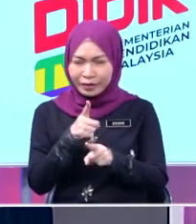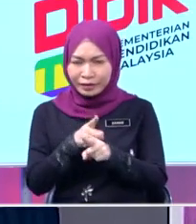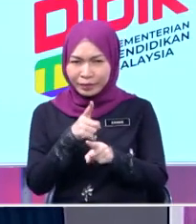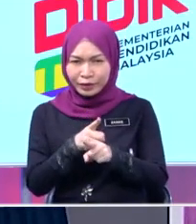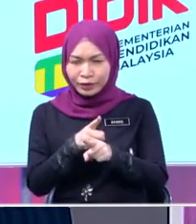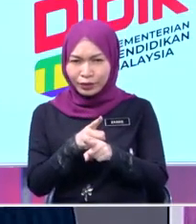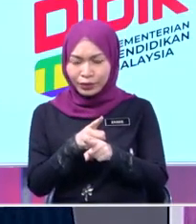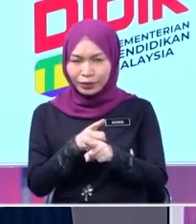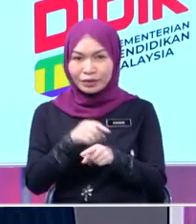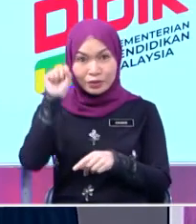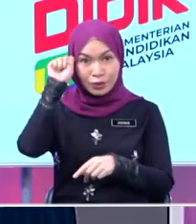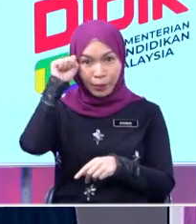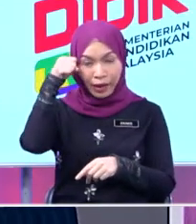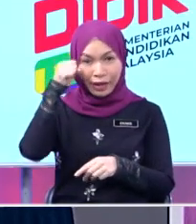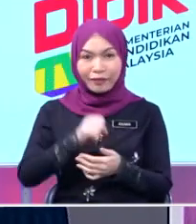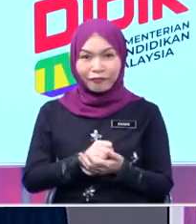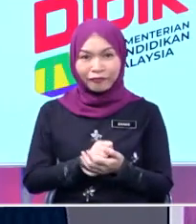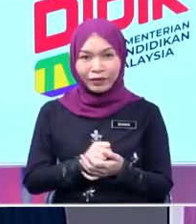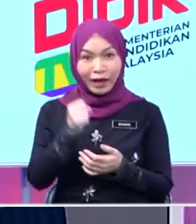look at what you need to do.